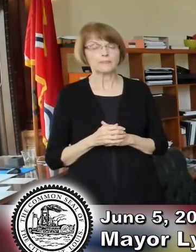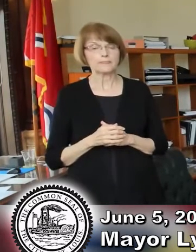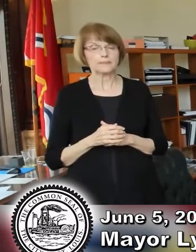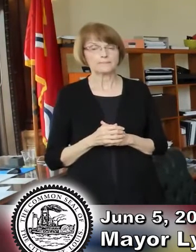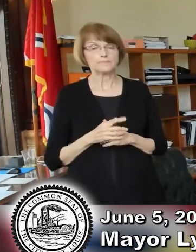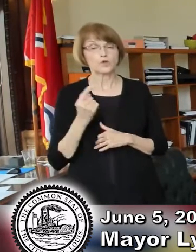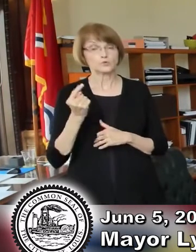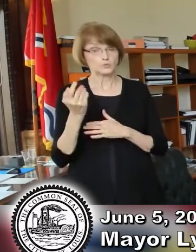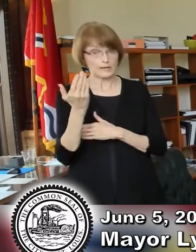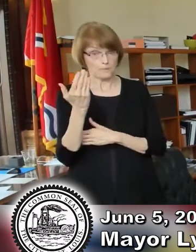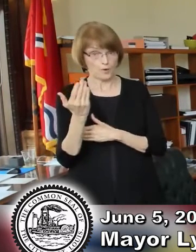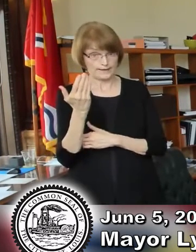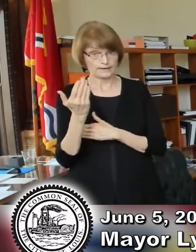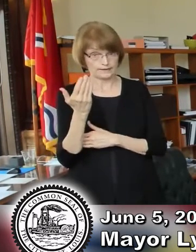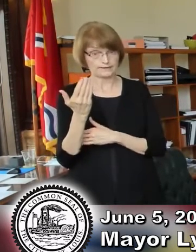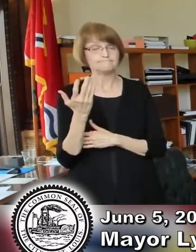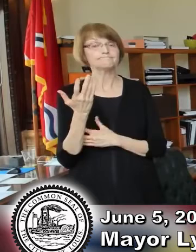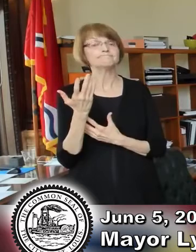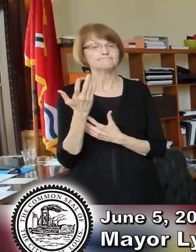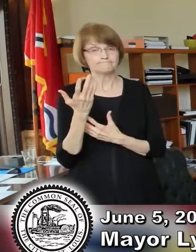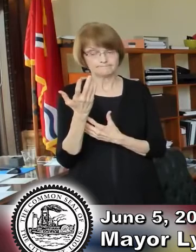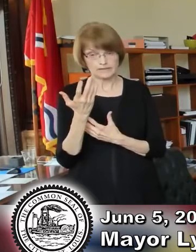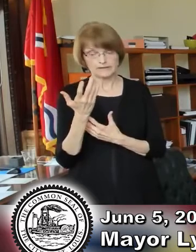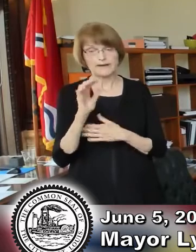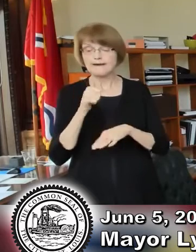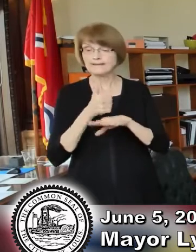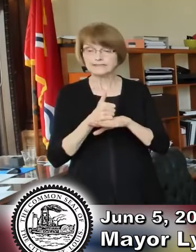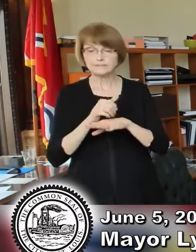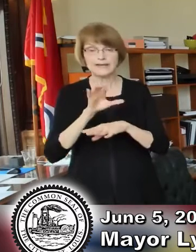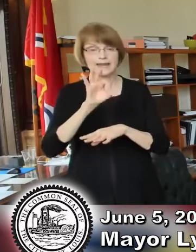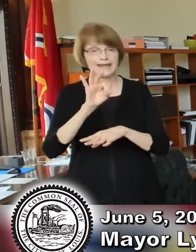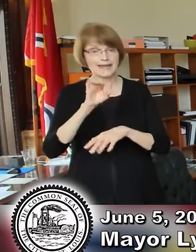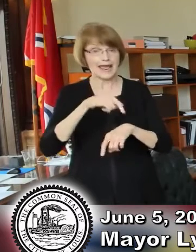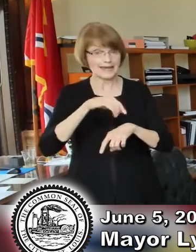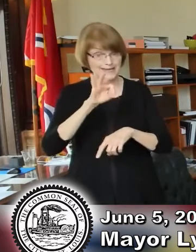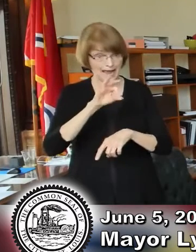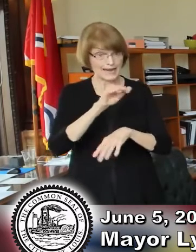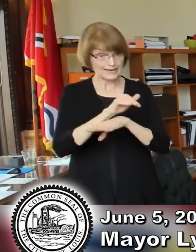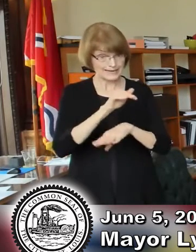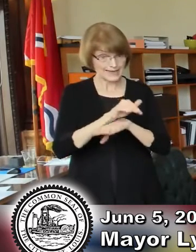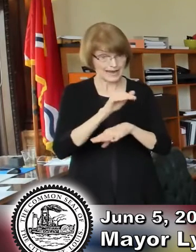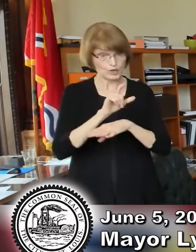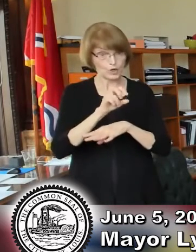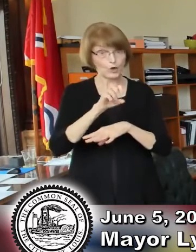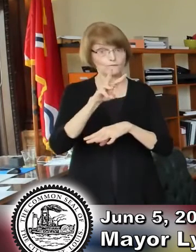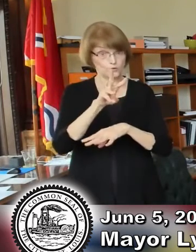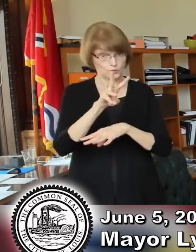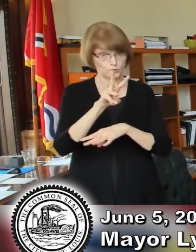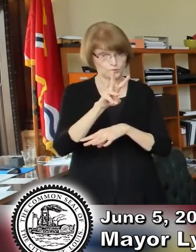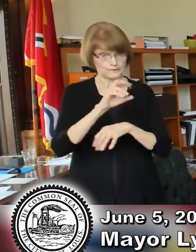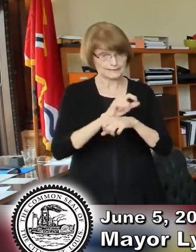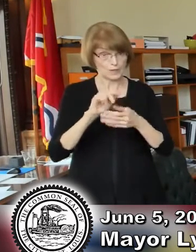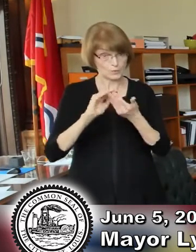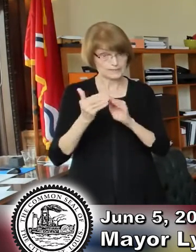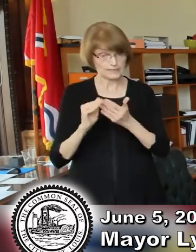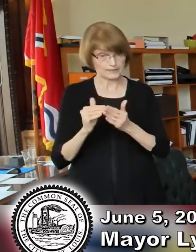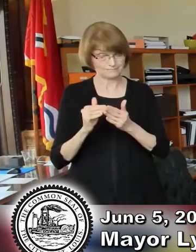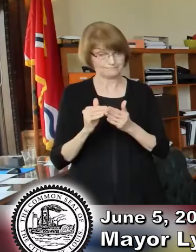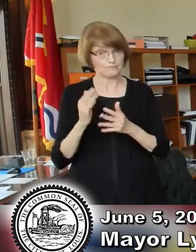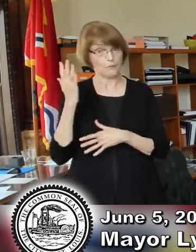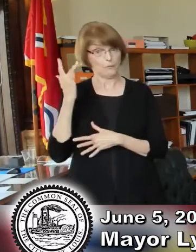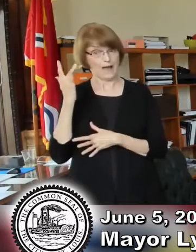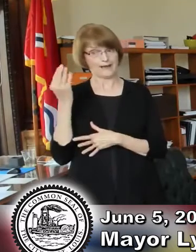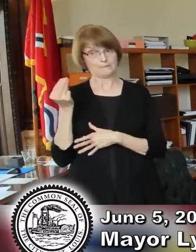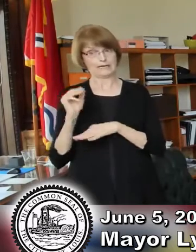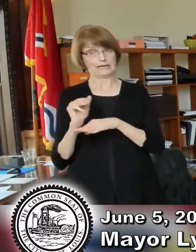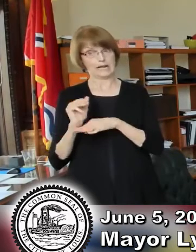on Tuesday morning, I put a 9 p.m. curfew in place for St. Louis City as a result of what happened